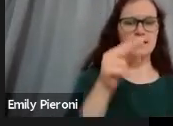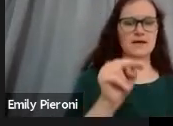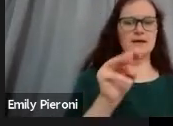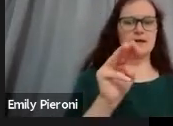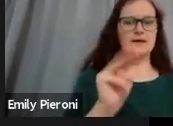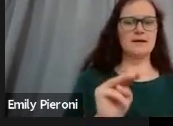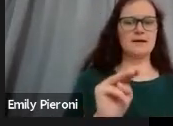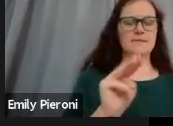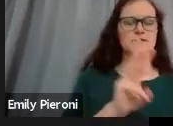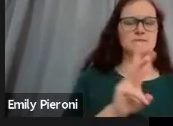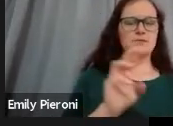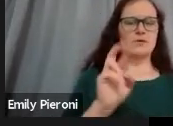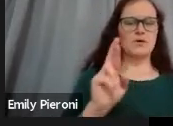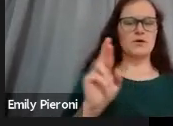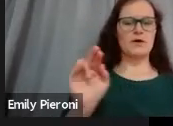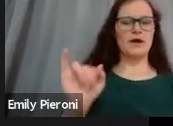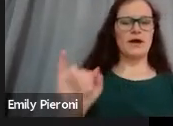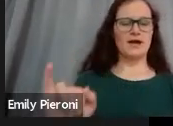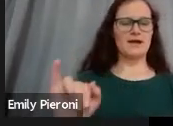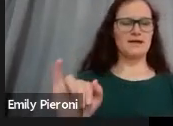NMWRI tech could weigh in.